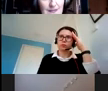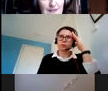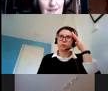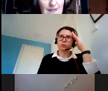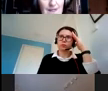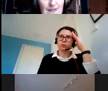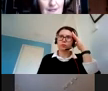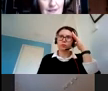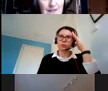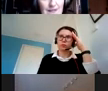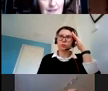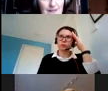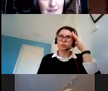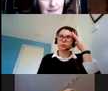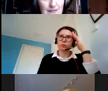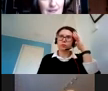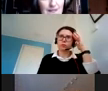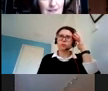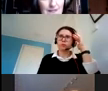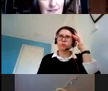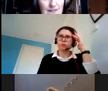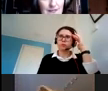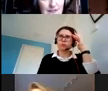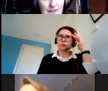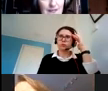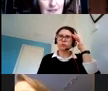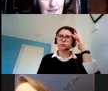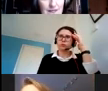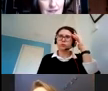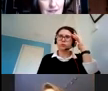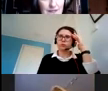performing examination and investigations.